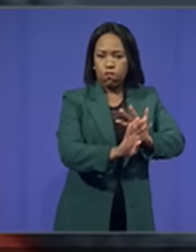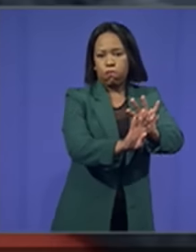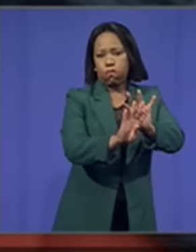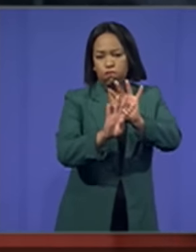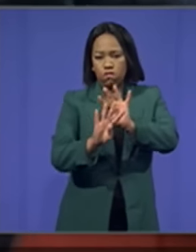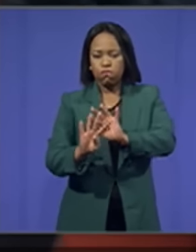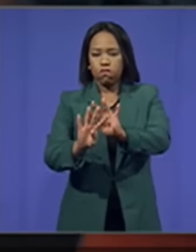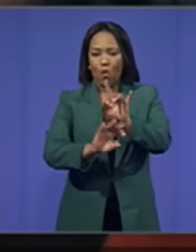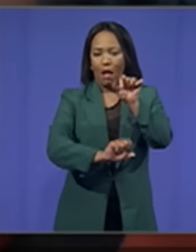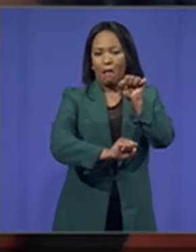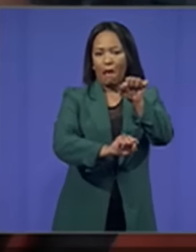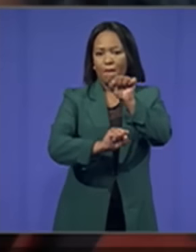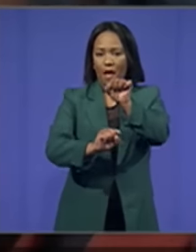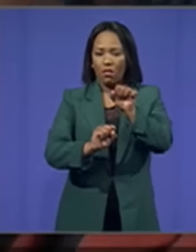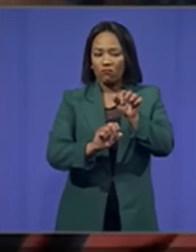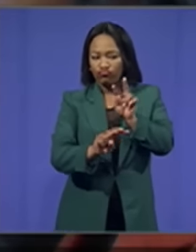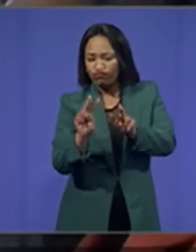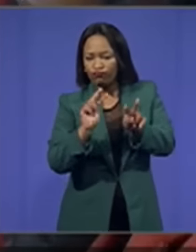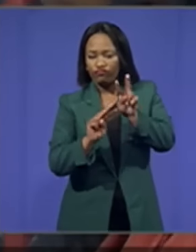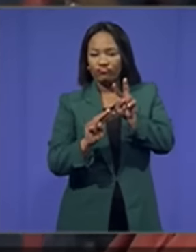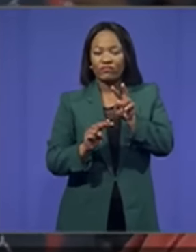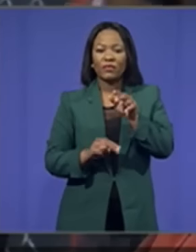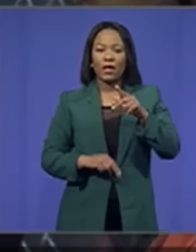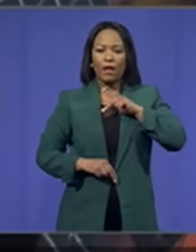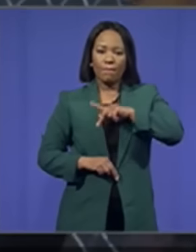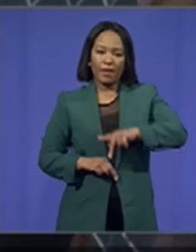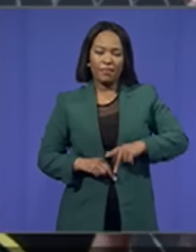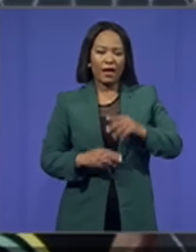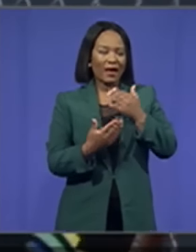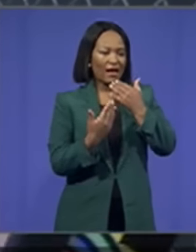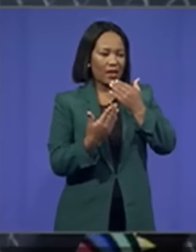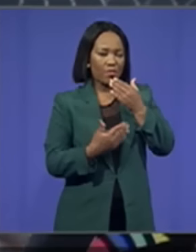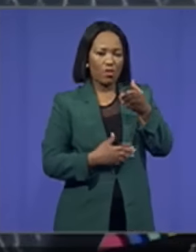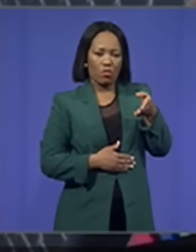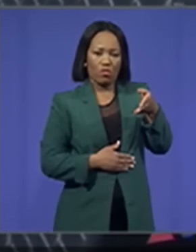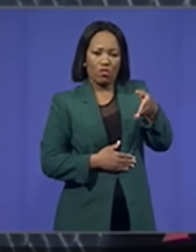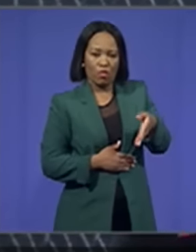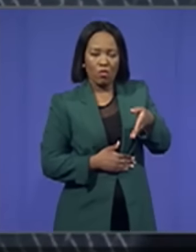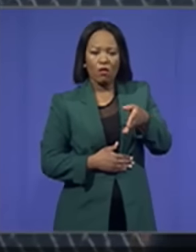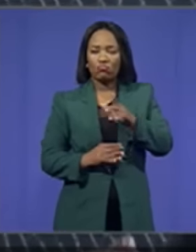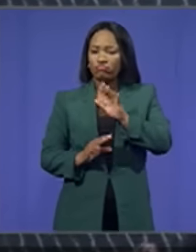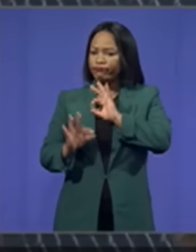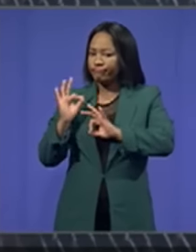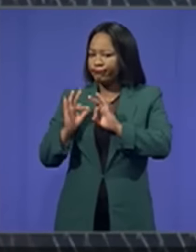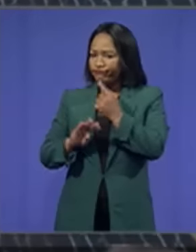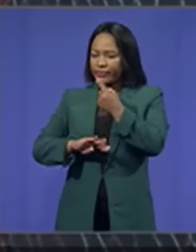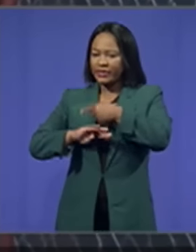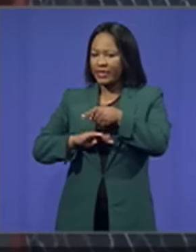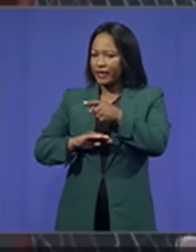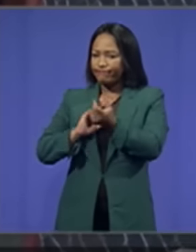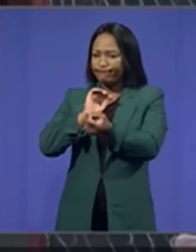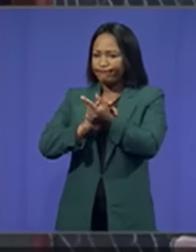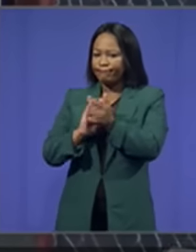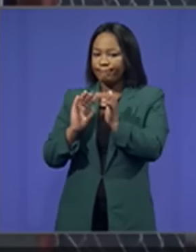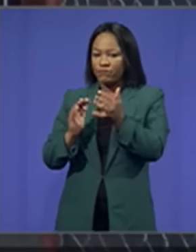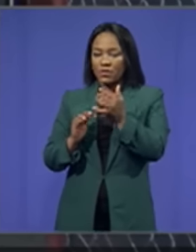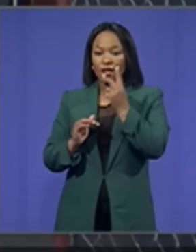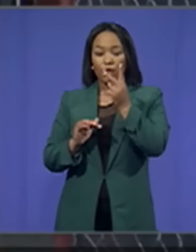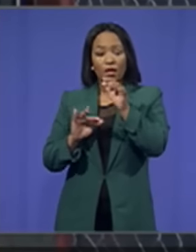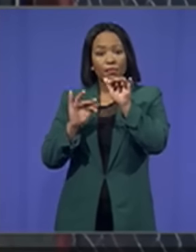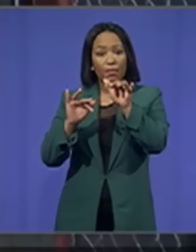Tonakgolo ha re leboha haholo ka hore o be le rona ka jeno a ko re fe hore na tsatsi lena le tsamaile ka tsela e jwang hobane ke bone hona le batho ba bangata ba